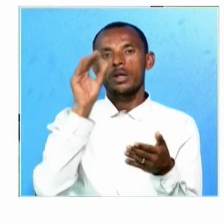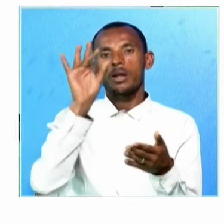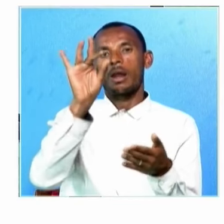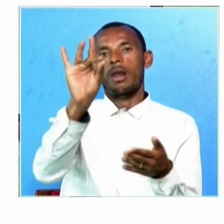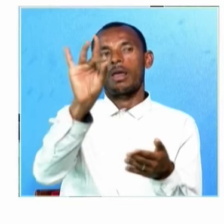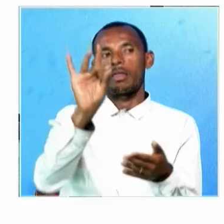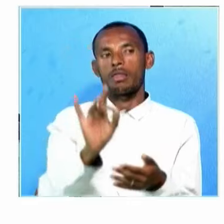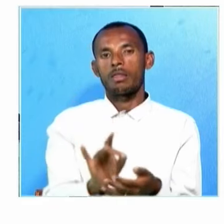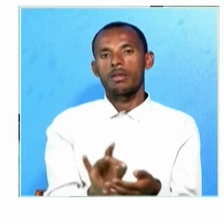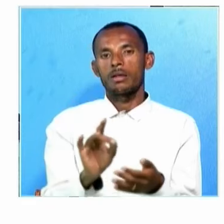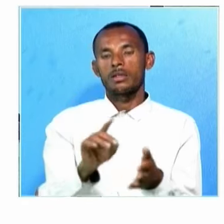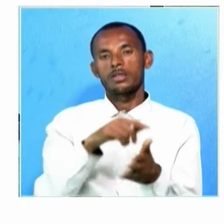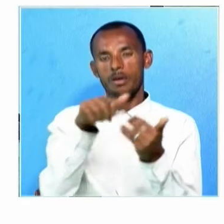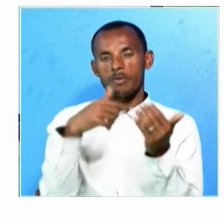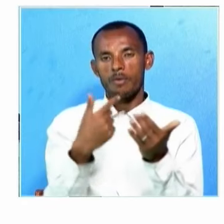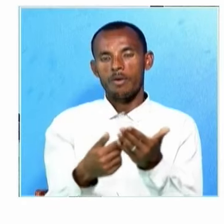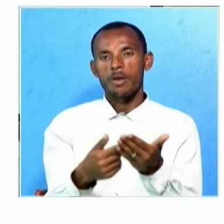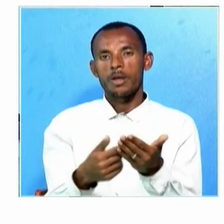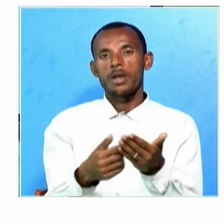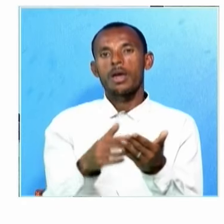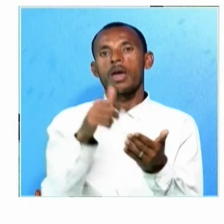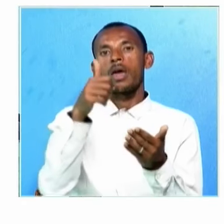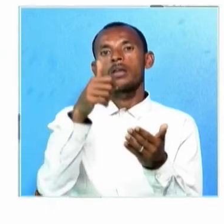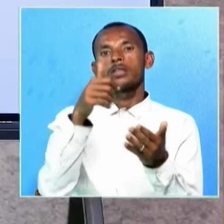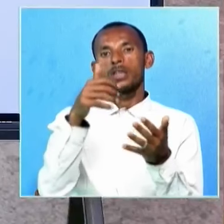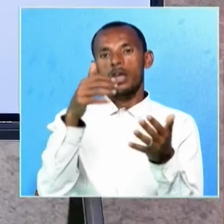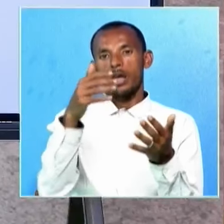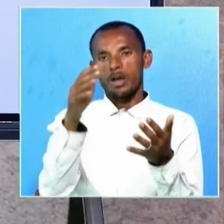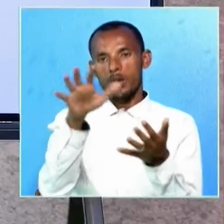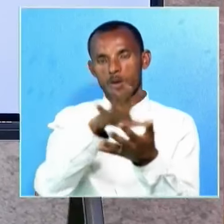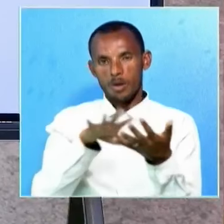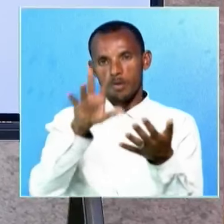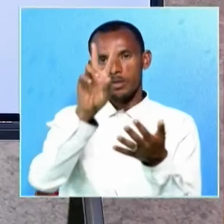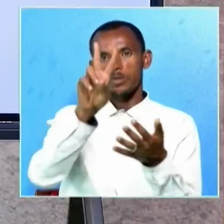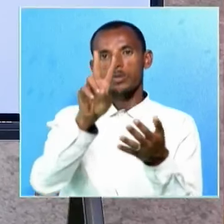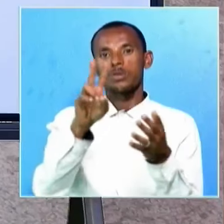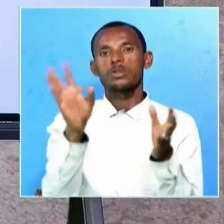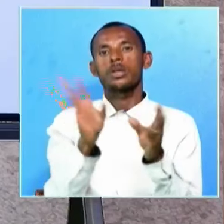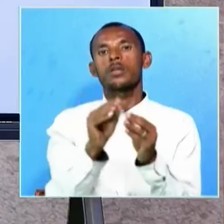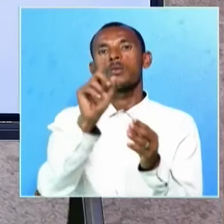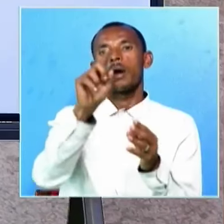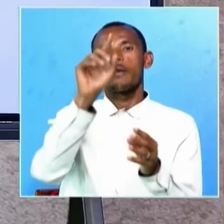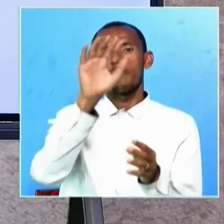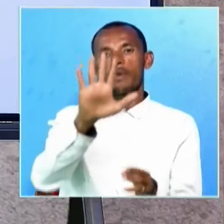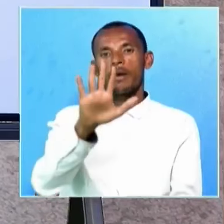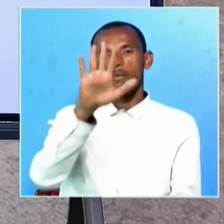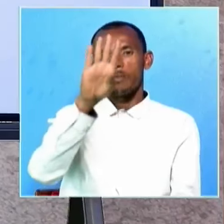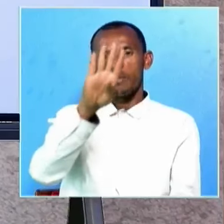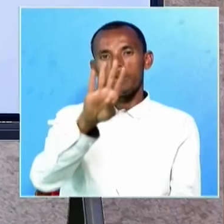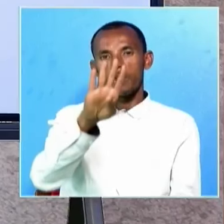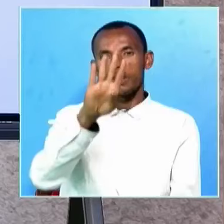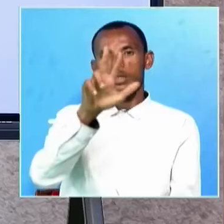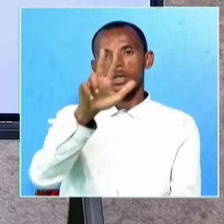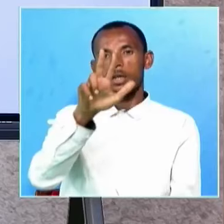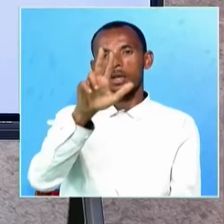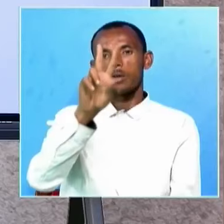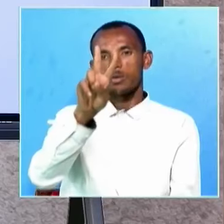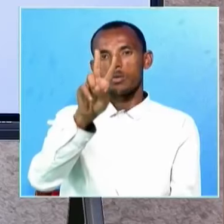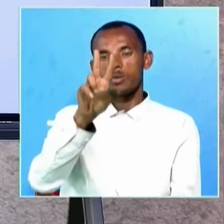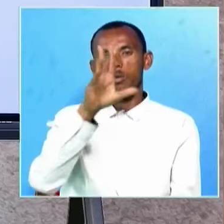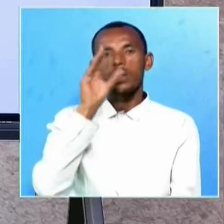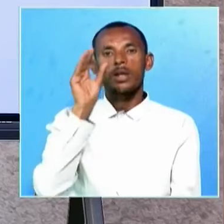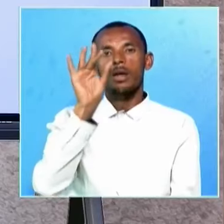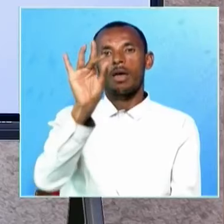8. Therefore, the union of these two sets gives us 1, 5, 4, 3, 2, and